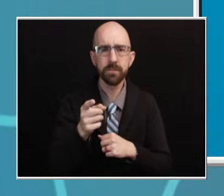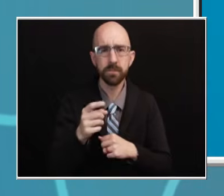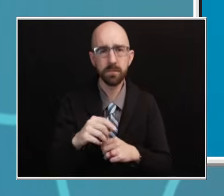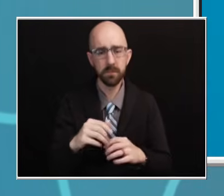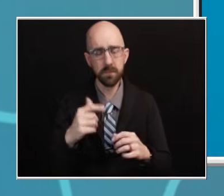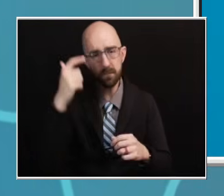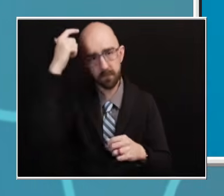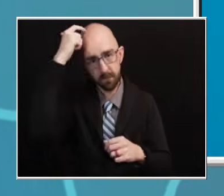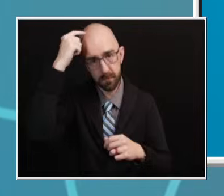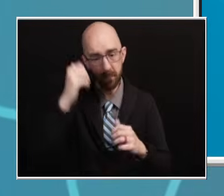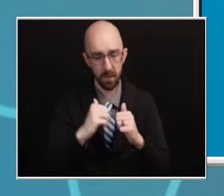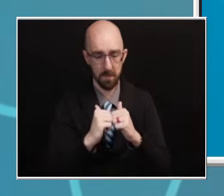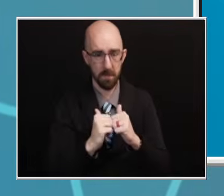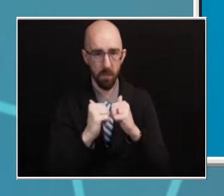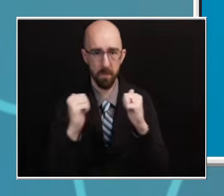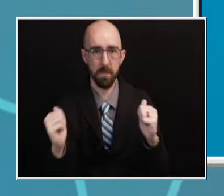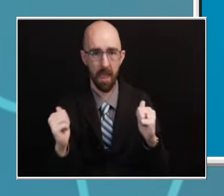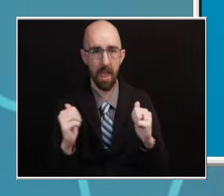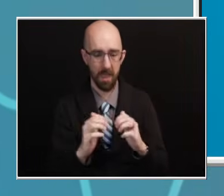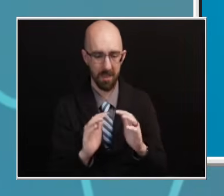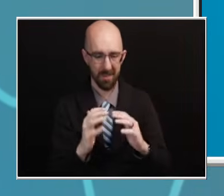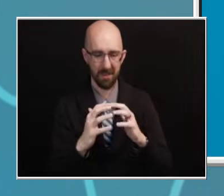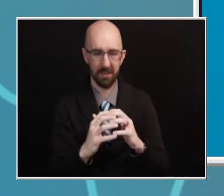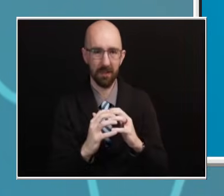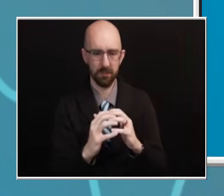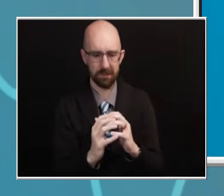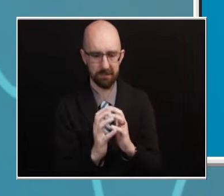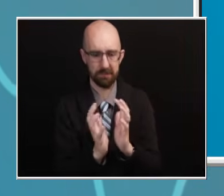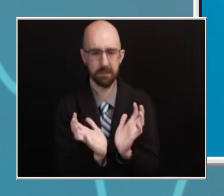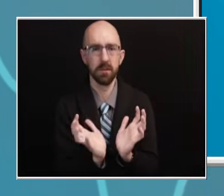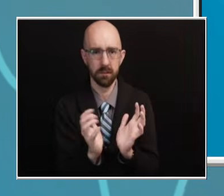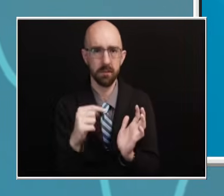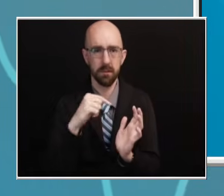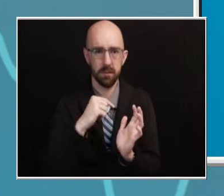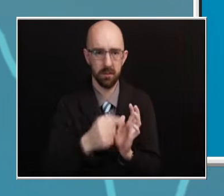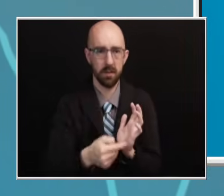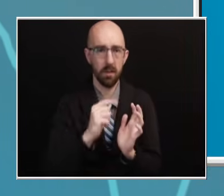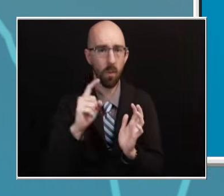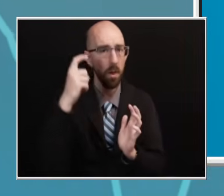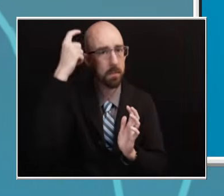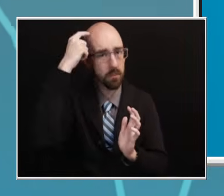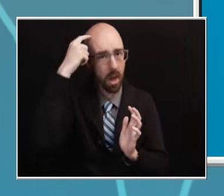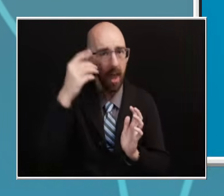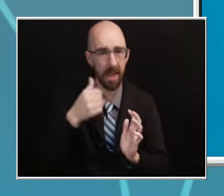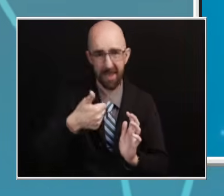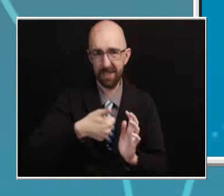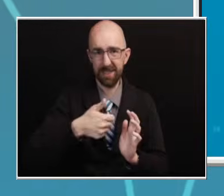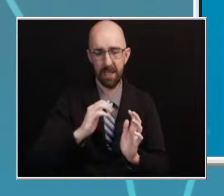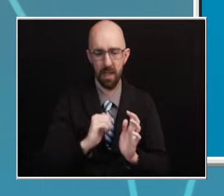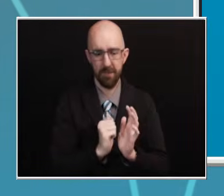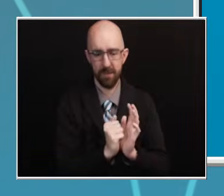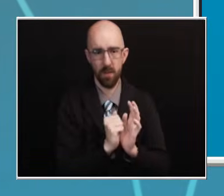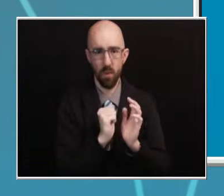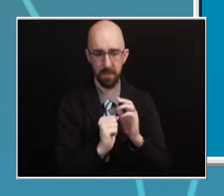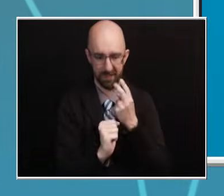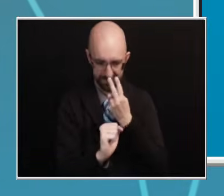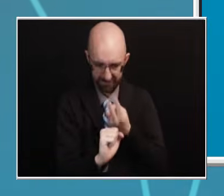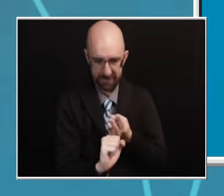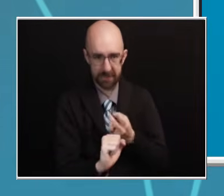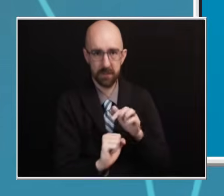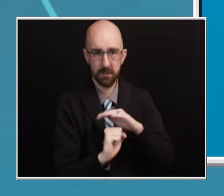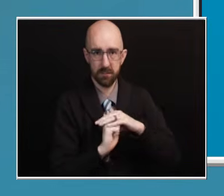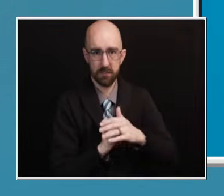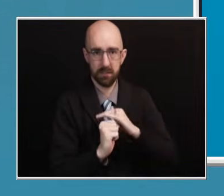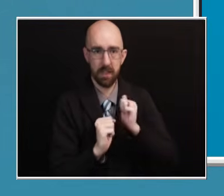skull are pulled back in those areas where the linings of the brain and the brain itself are exposed, where you can